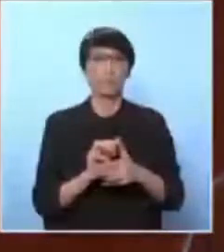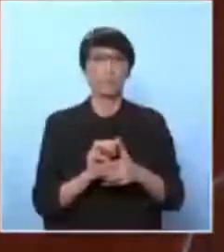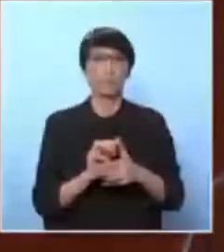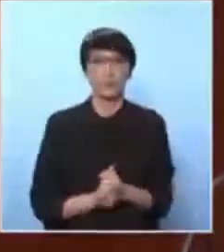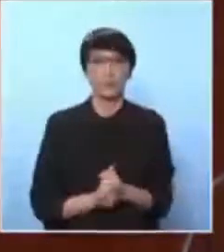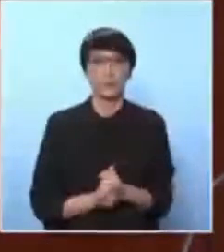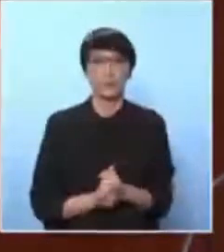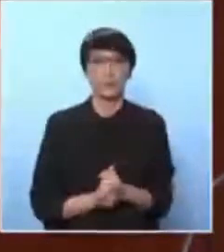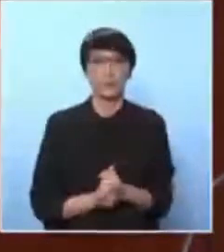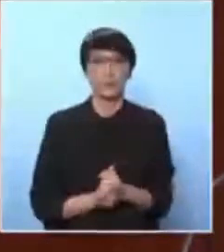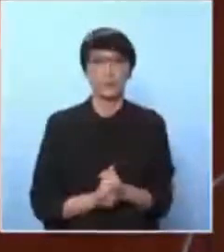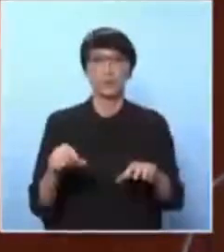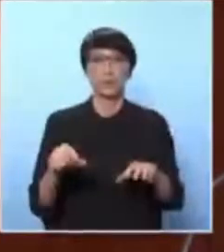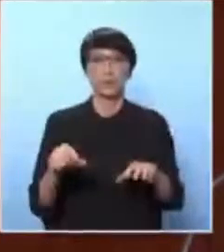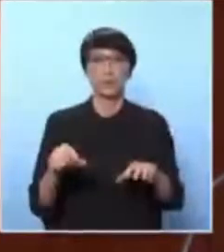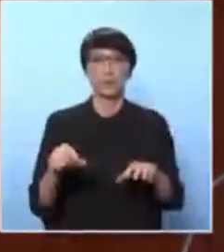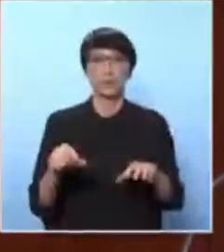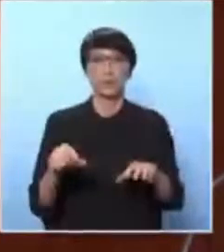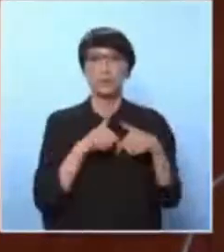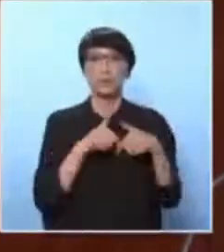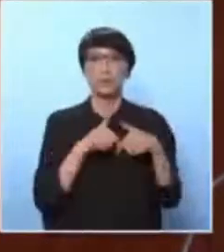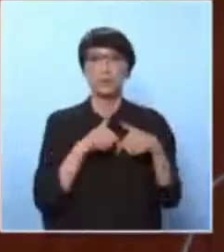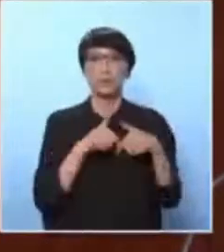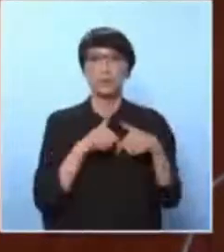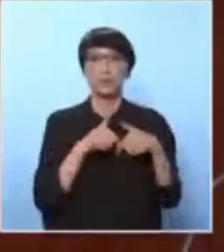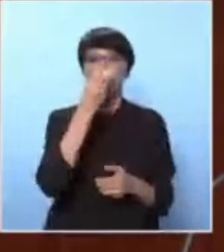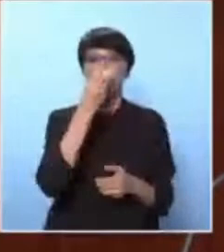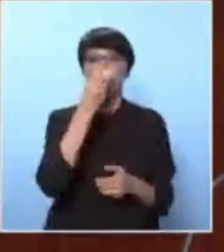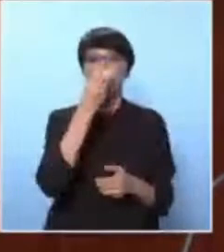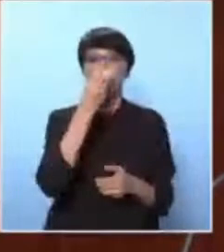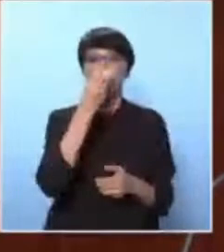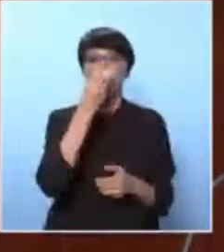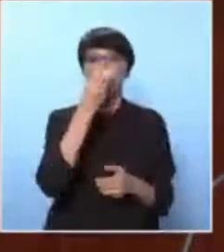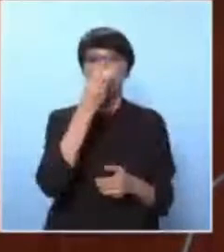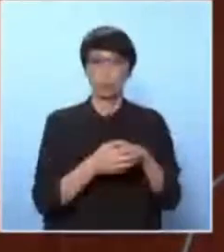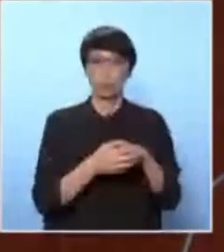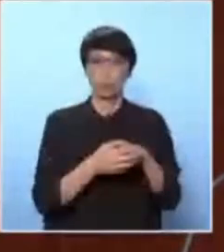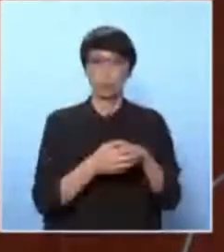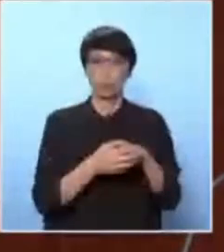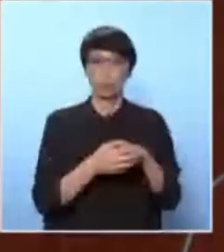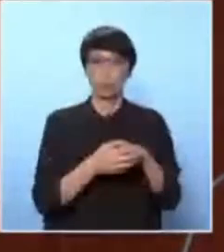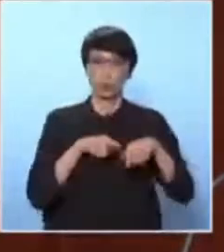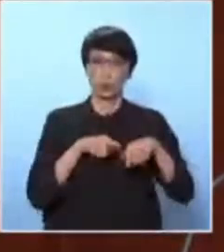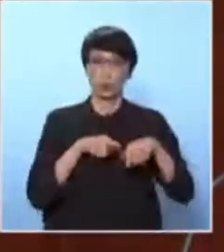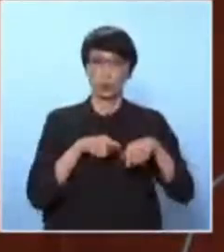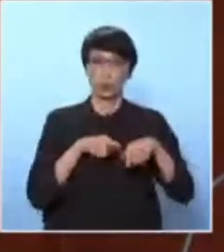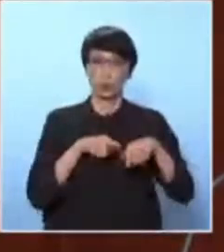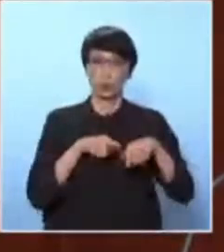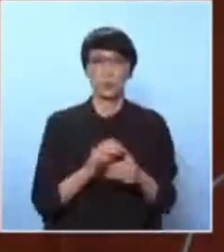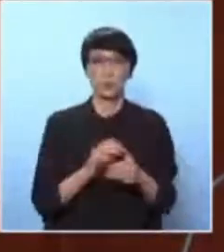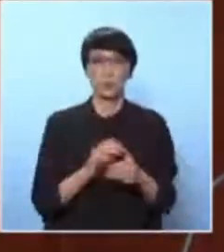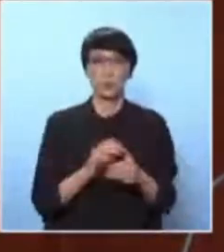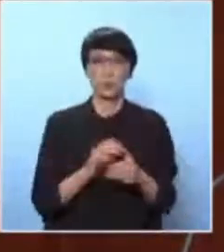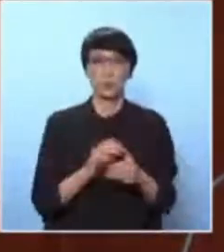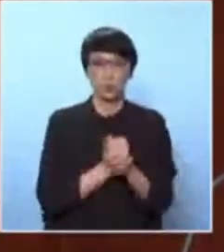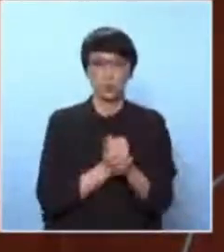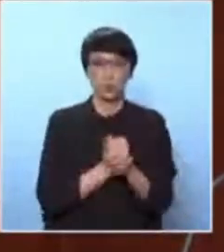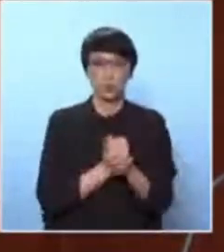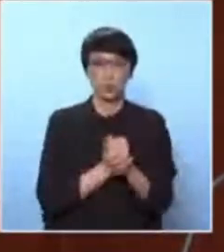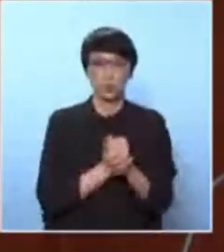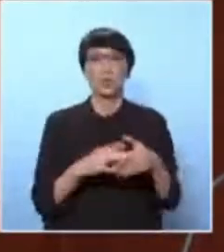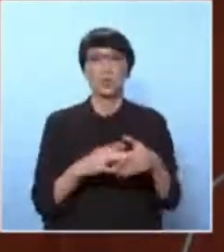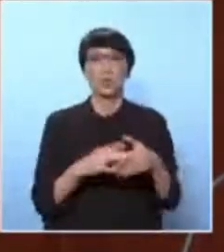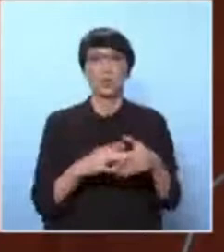International Financial Center. We are a leading international financial center. We are also a global offshore RMB business hub,